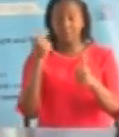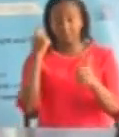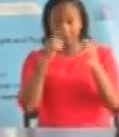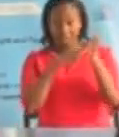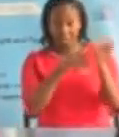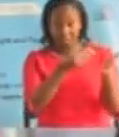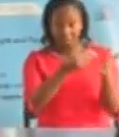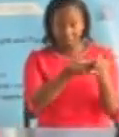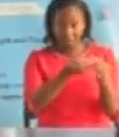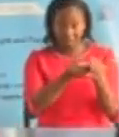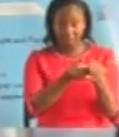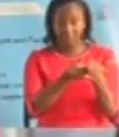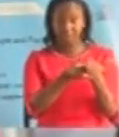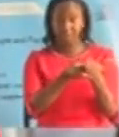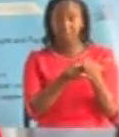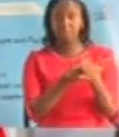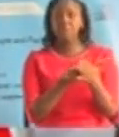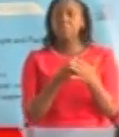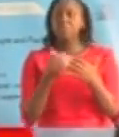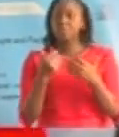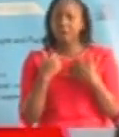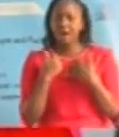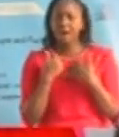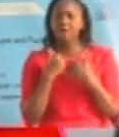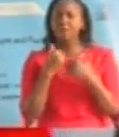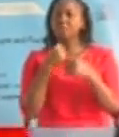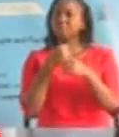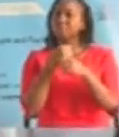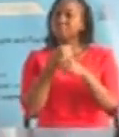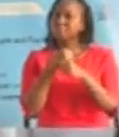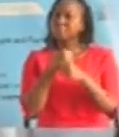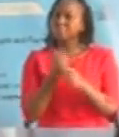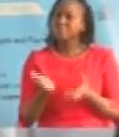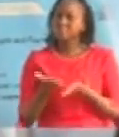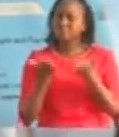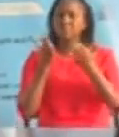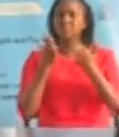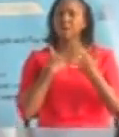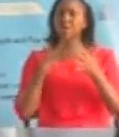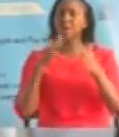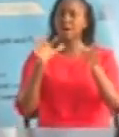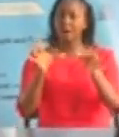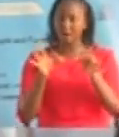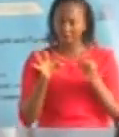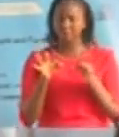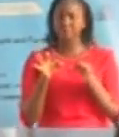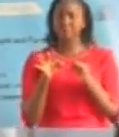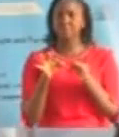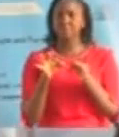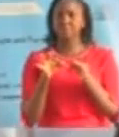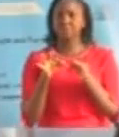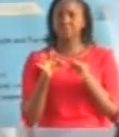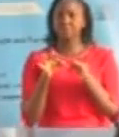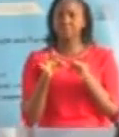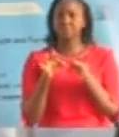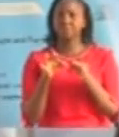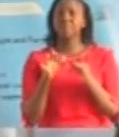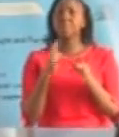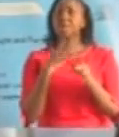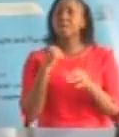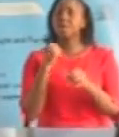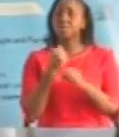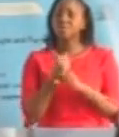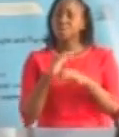have rationalized our accounts and moved 100% to e-banking. We have eliminated